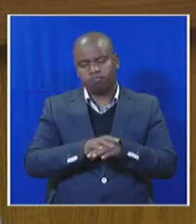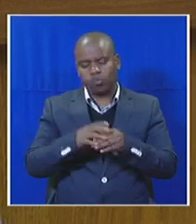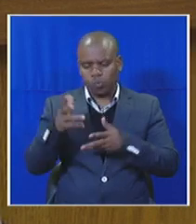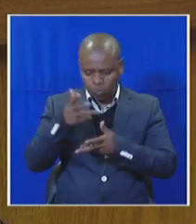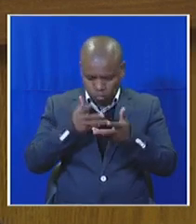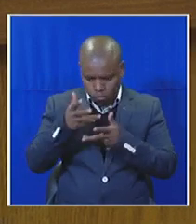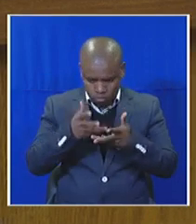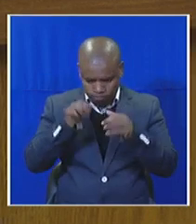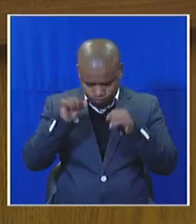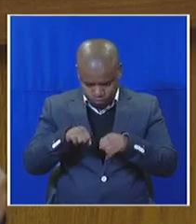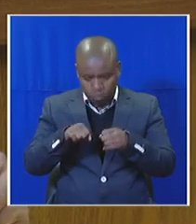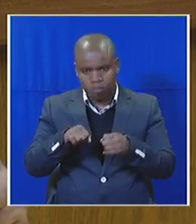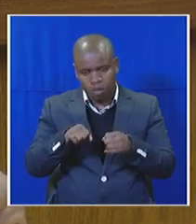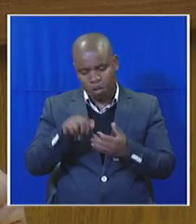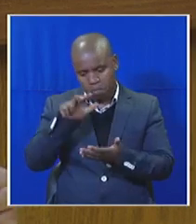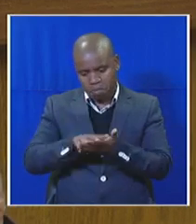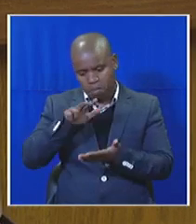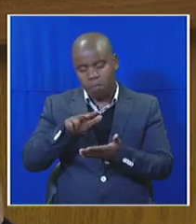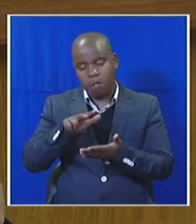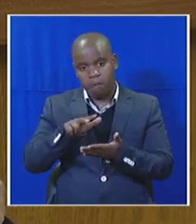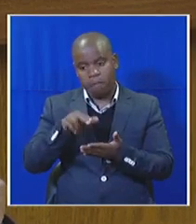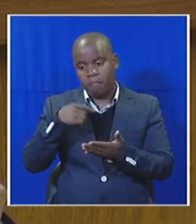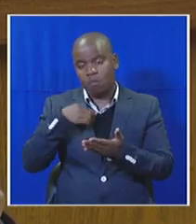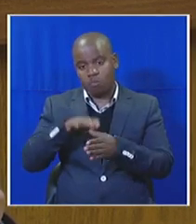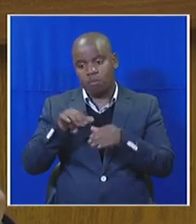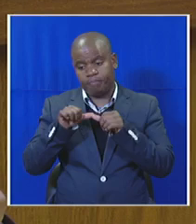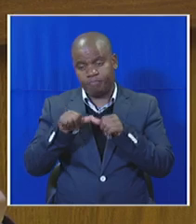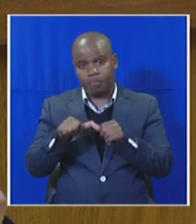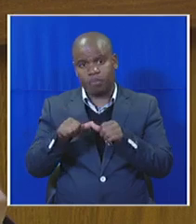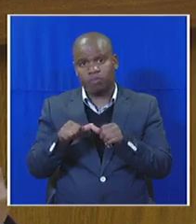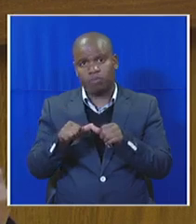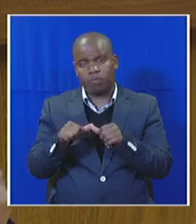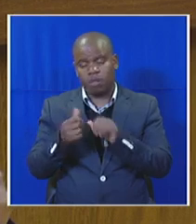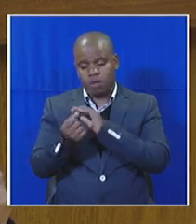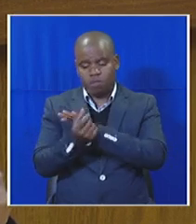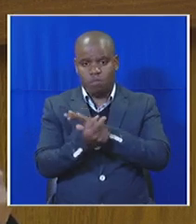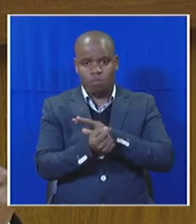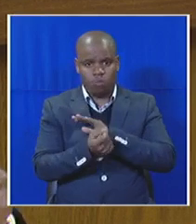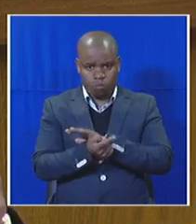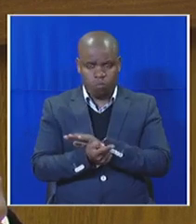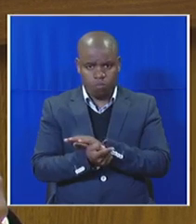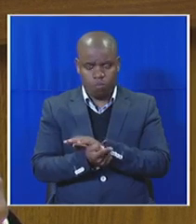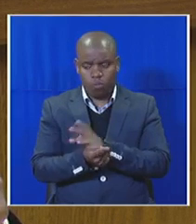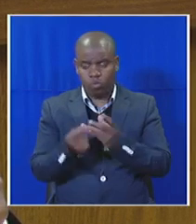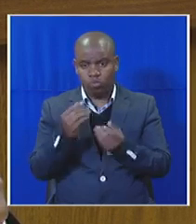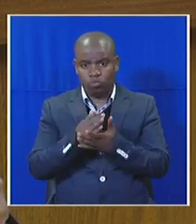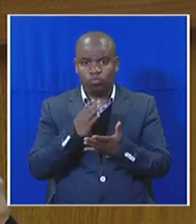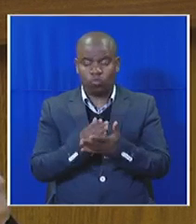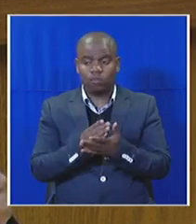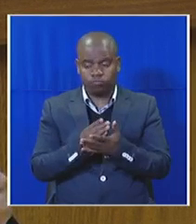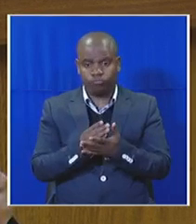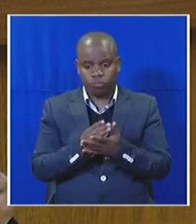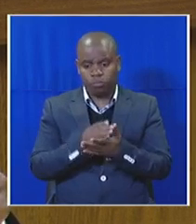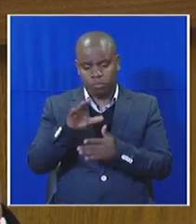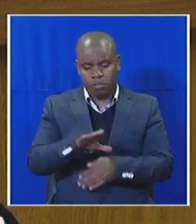Once concluded, the agreement will facilitate an increase in the flow of trade